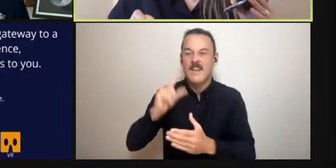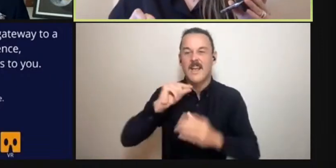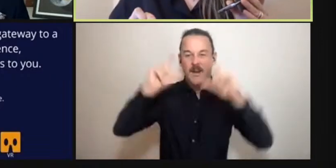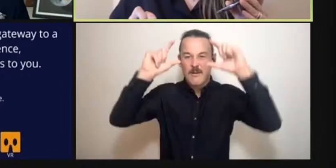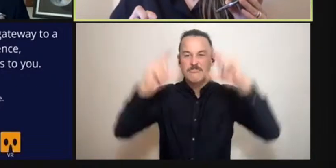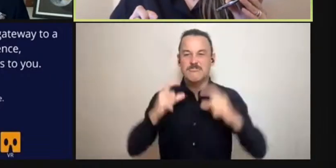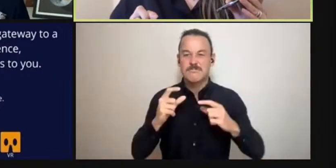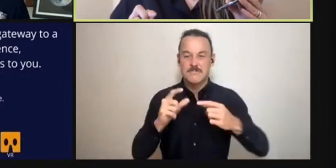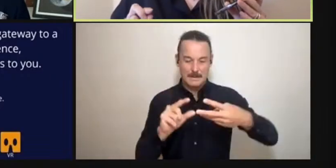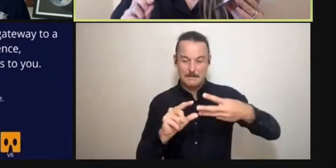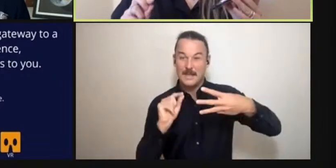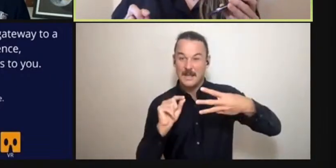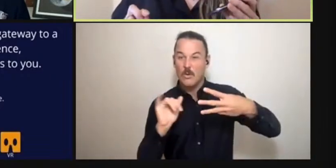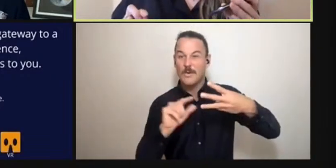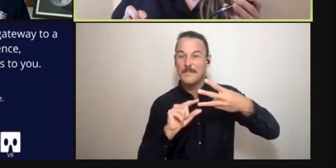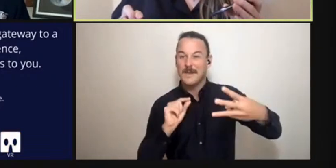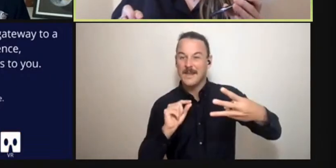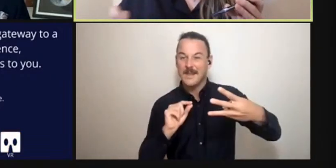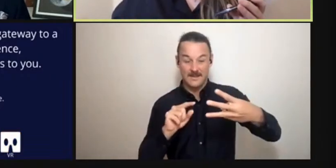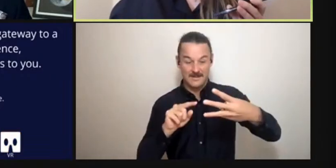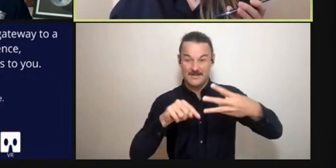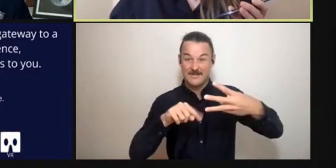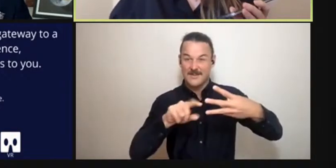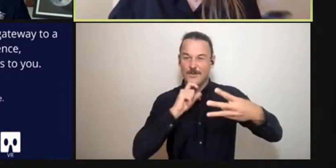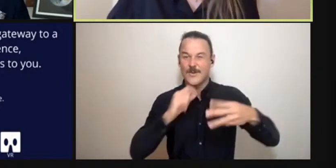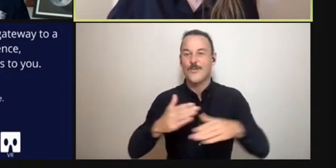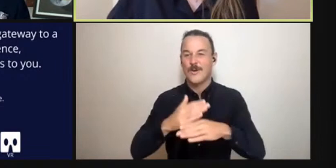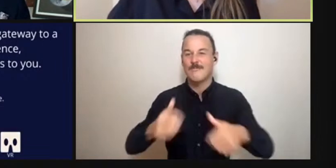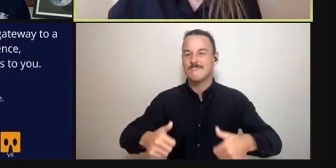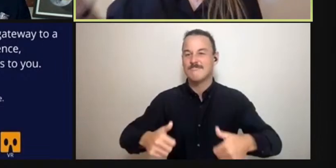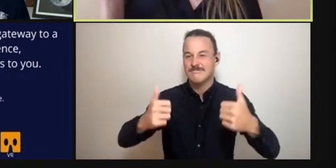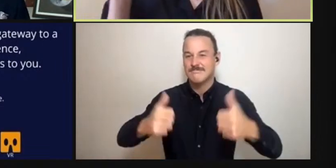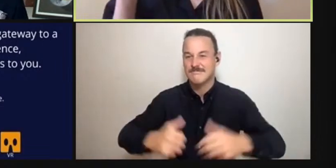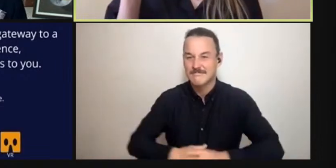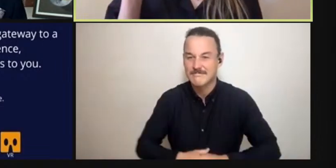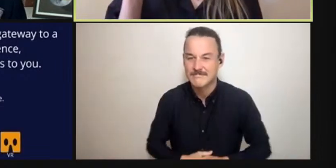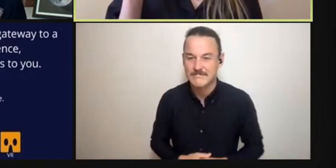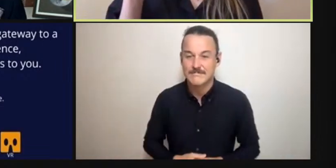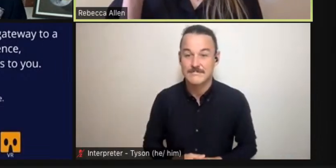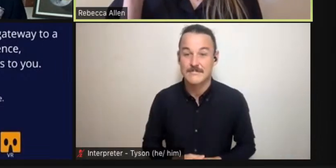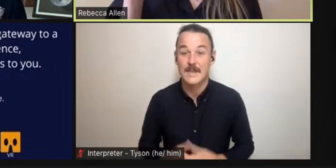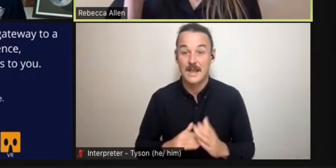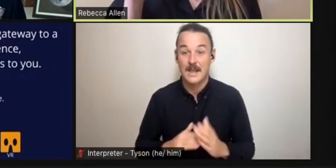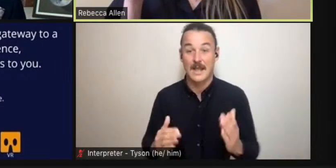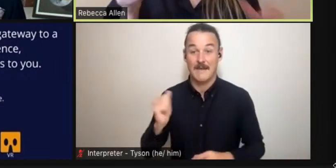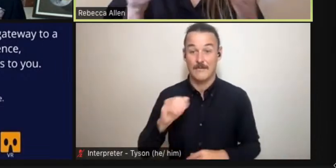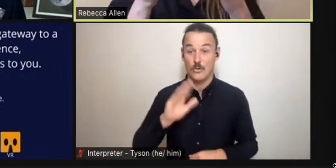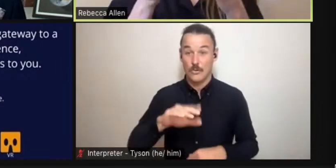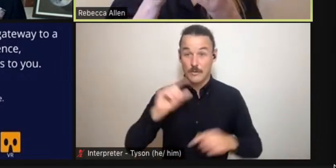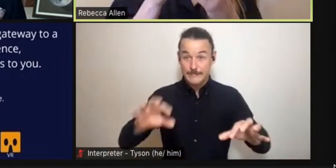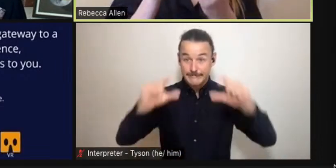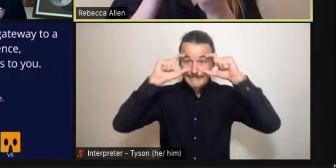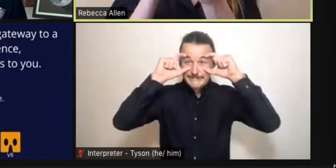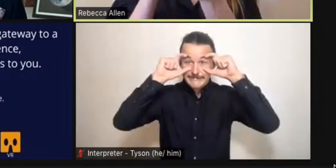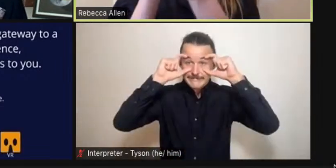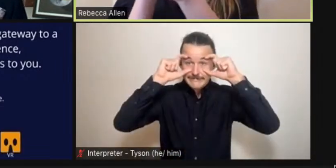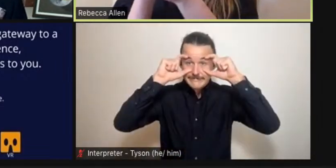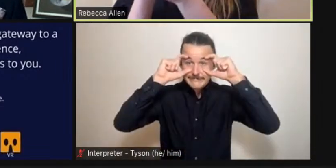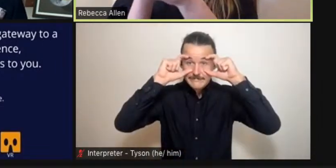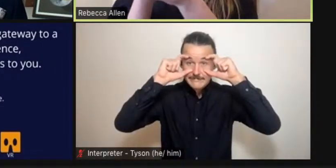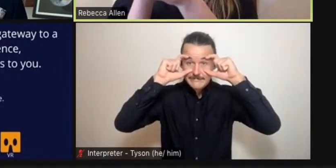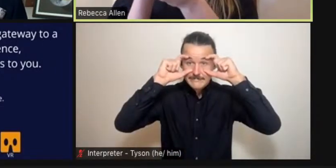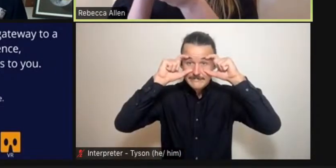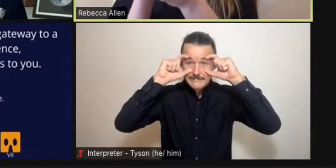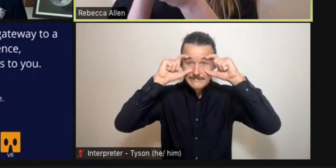into setting up VR mode. So you're going to take your flip headset and you want to make sure it comes in the box